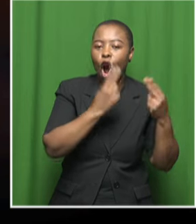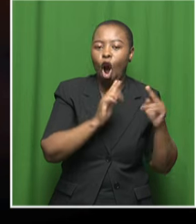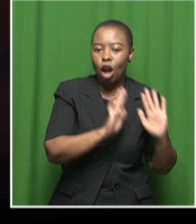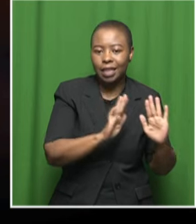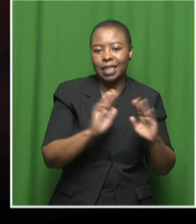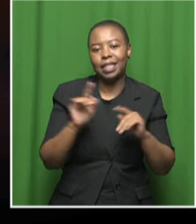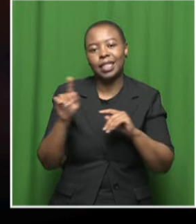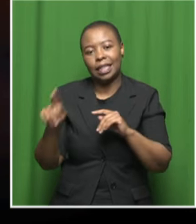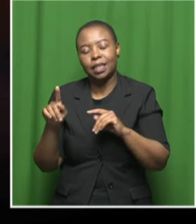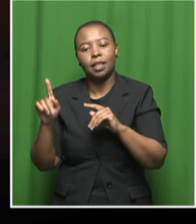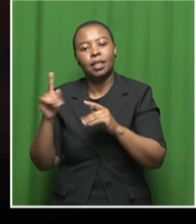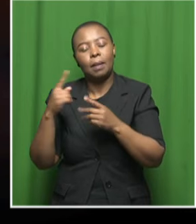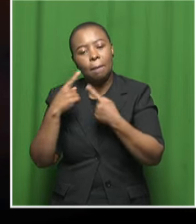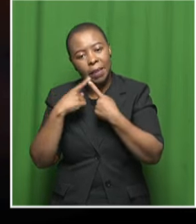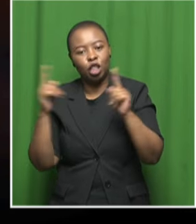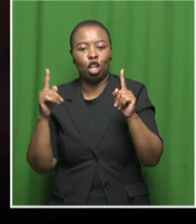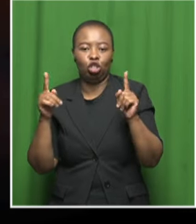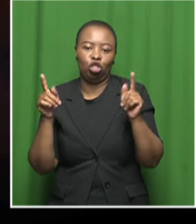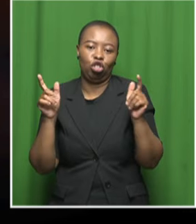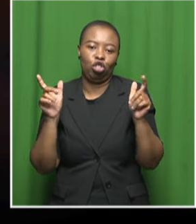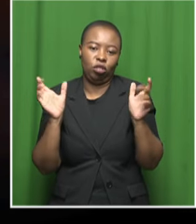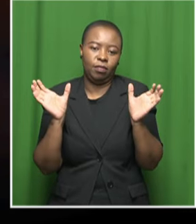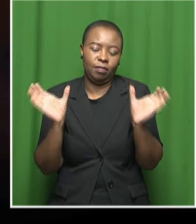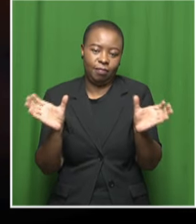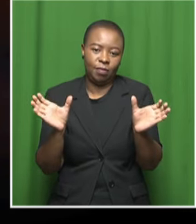that impactful message. We're also joined by rapper,